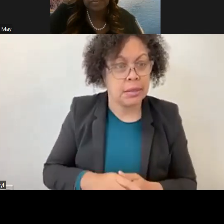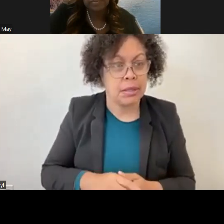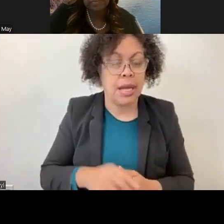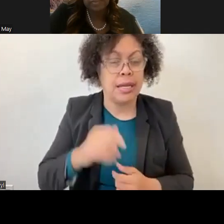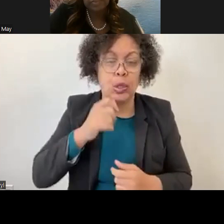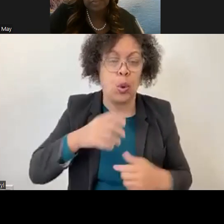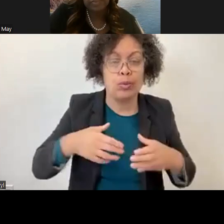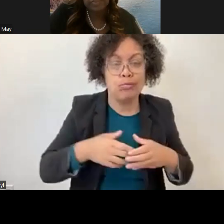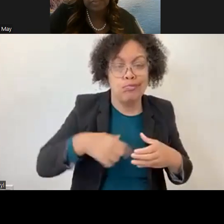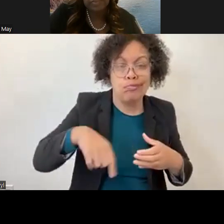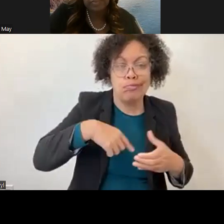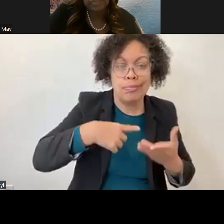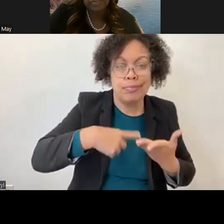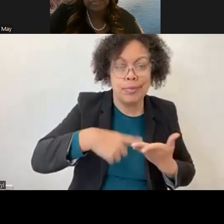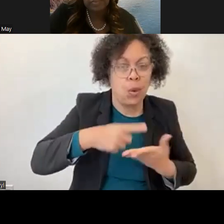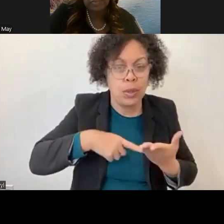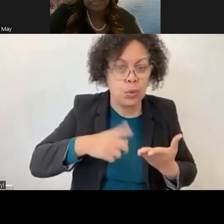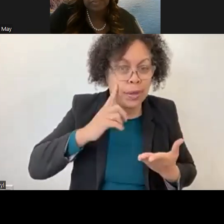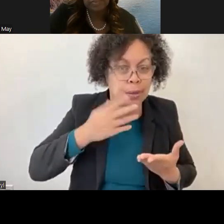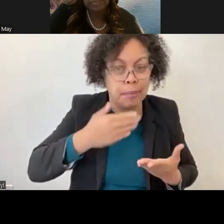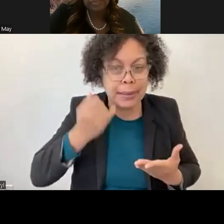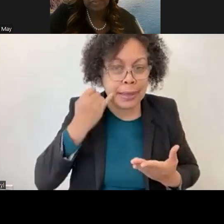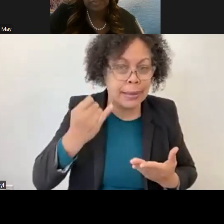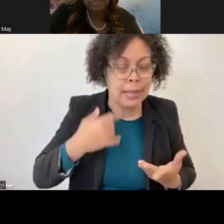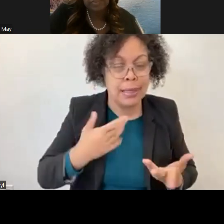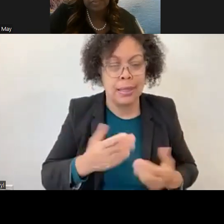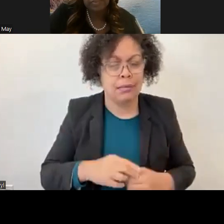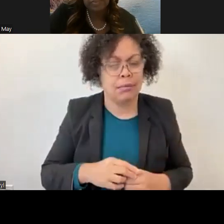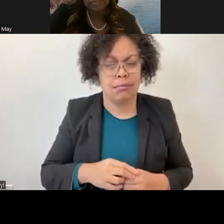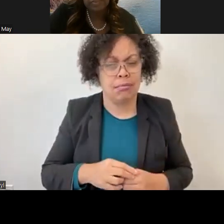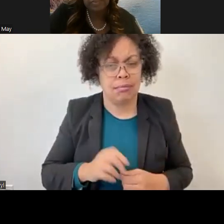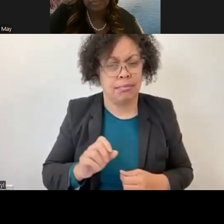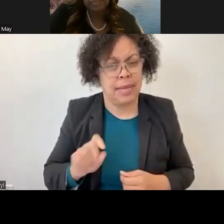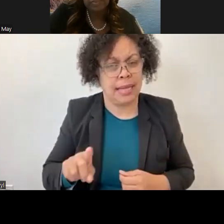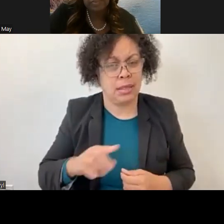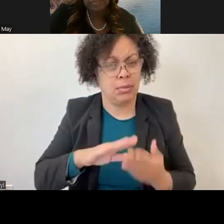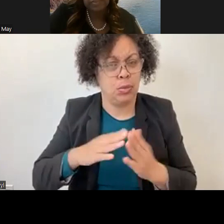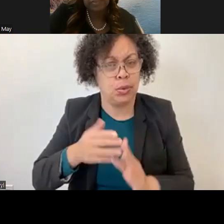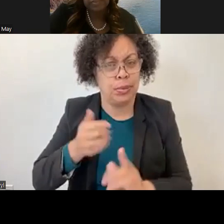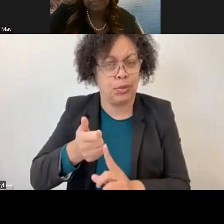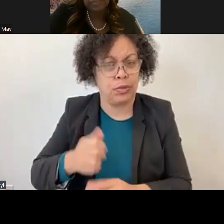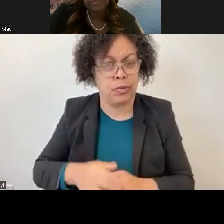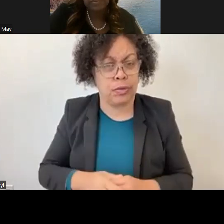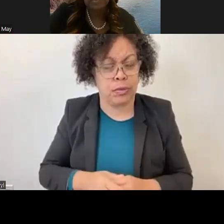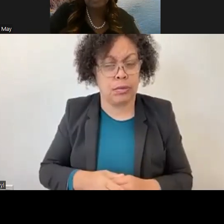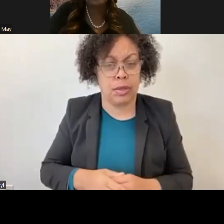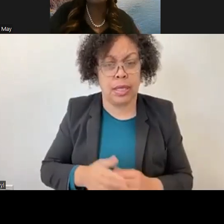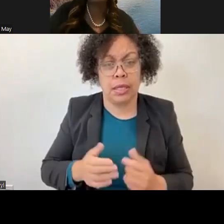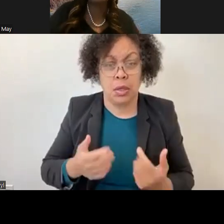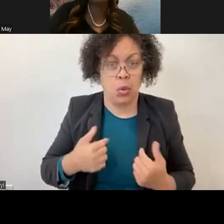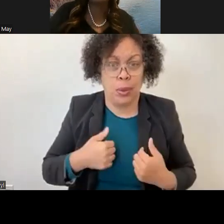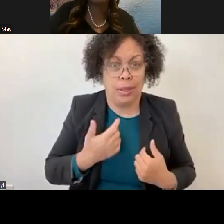it internally, from our own position, is going to make it, it's probably not going to be